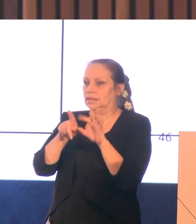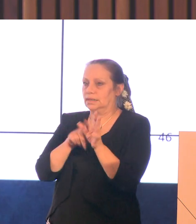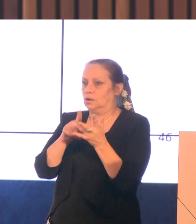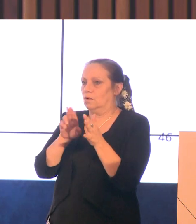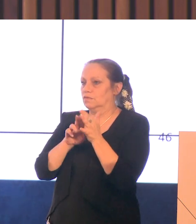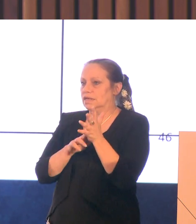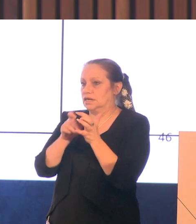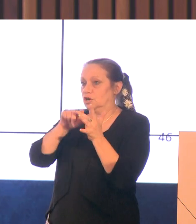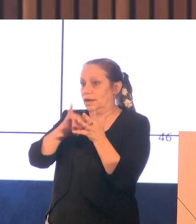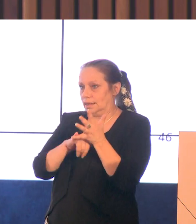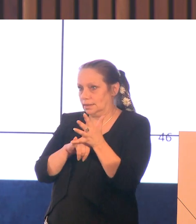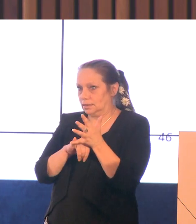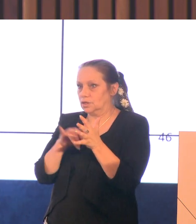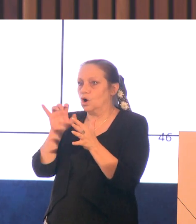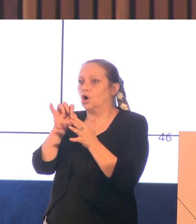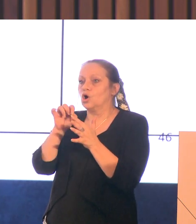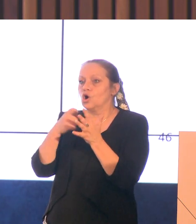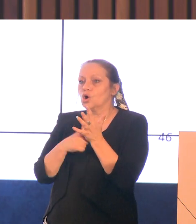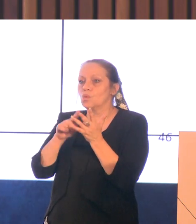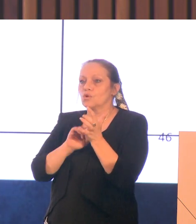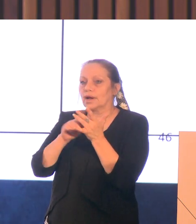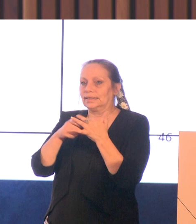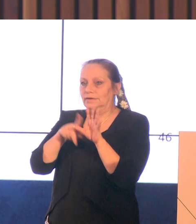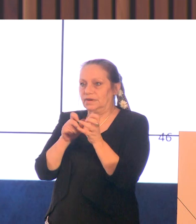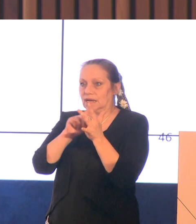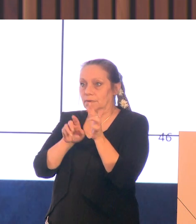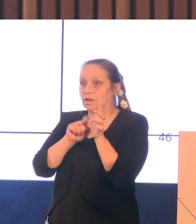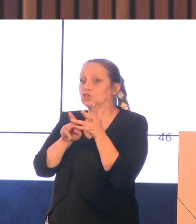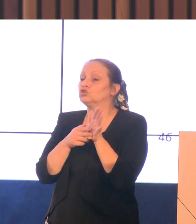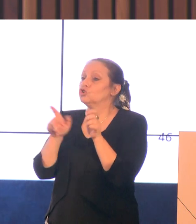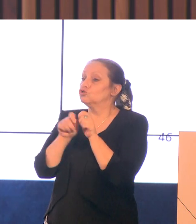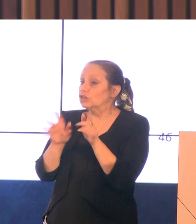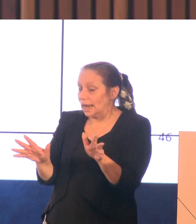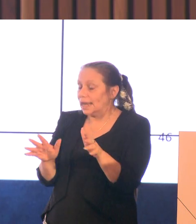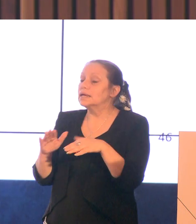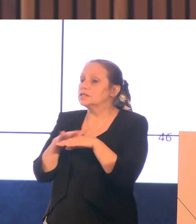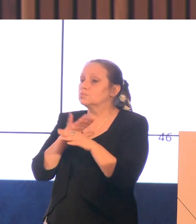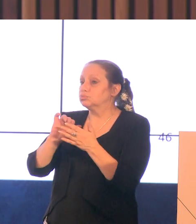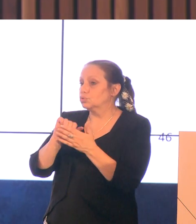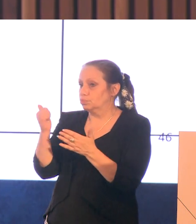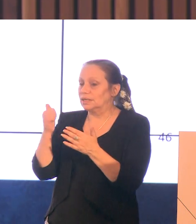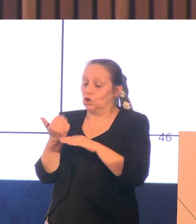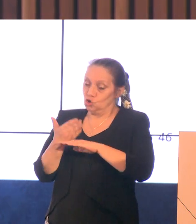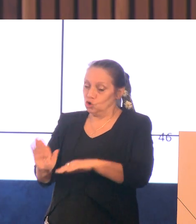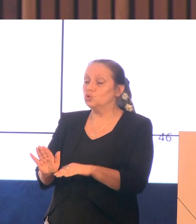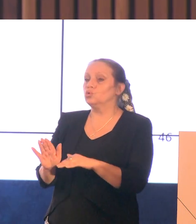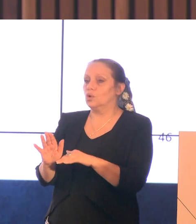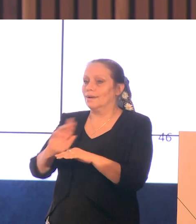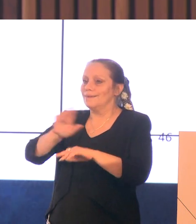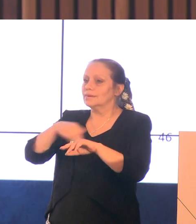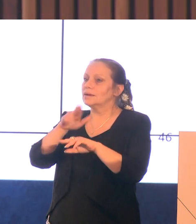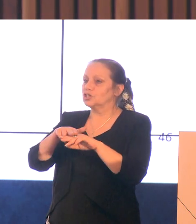NDIS. The Productivity Commission in January released a blueprint on how a new national disability